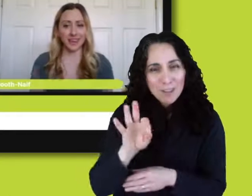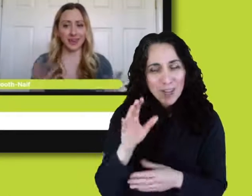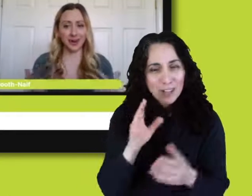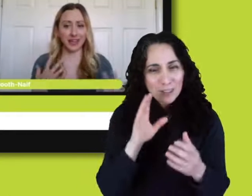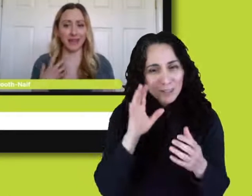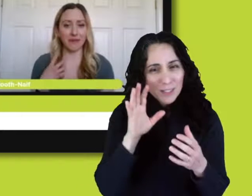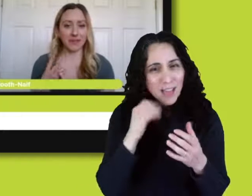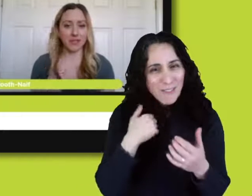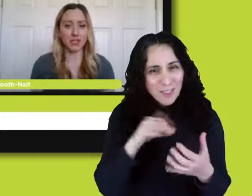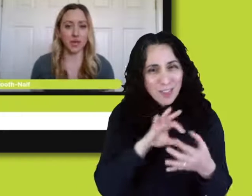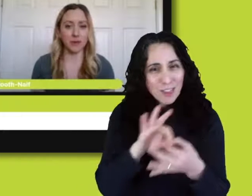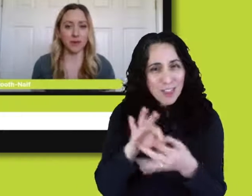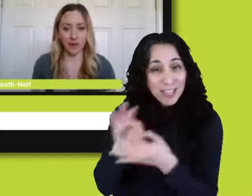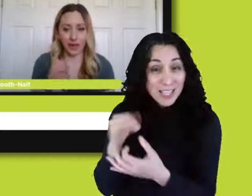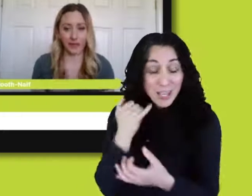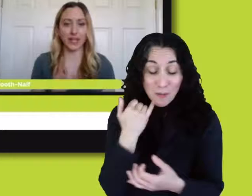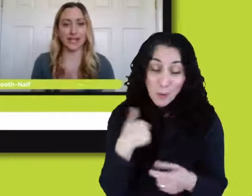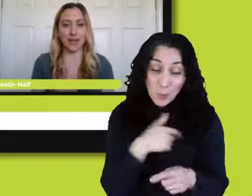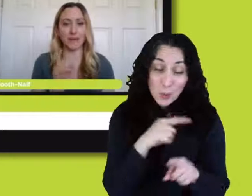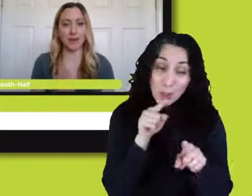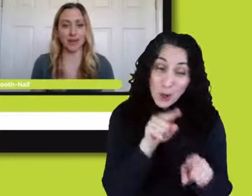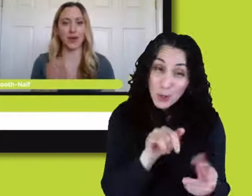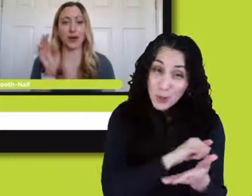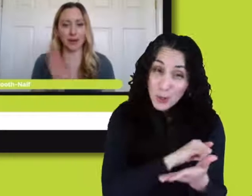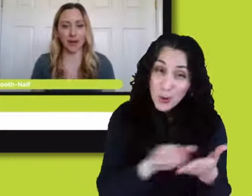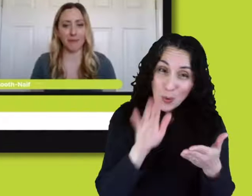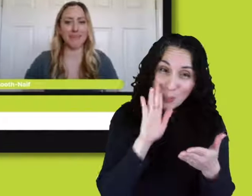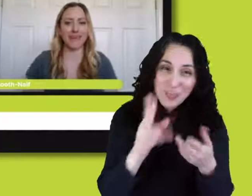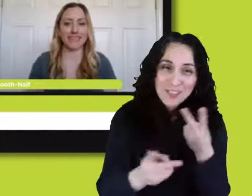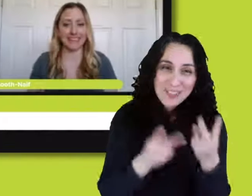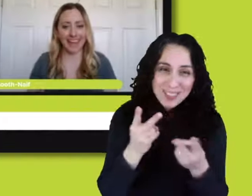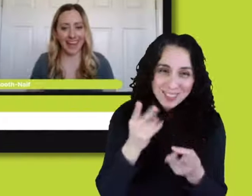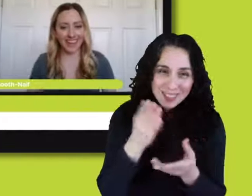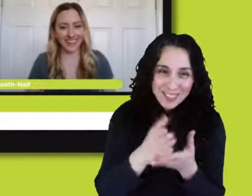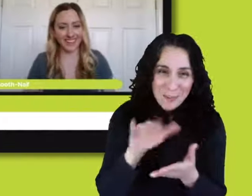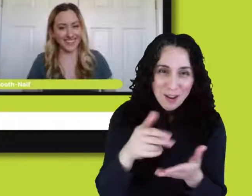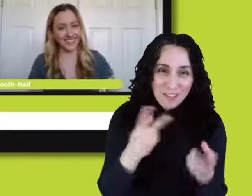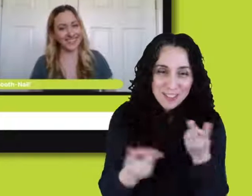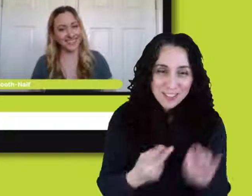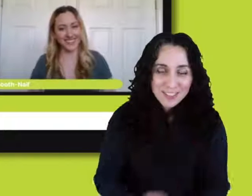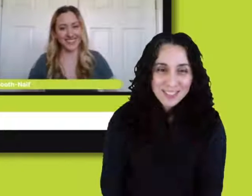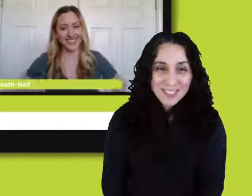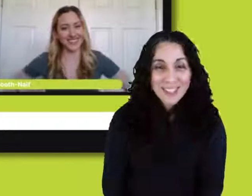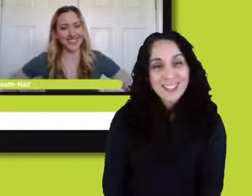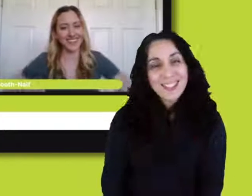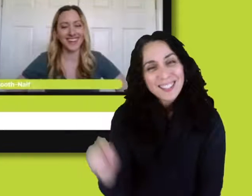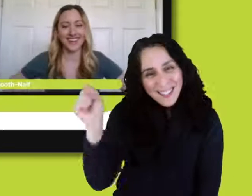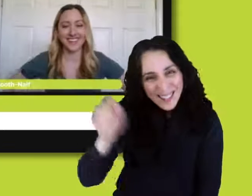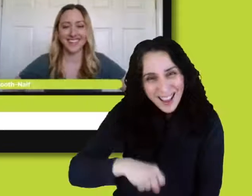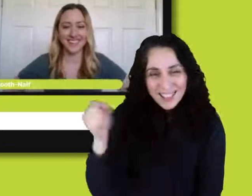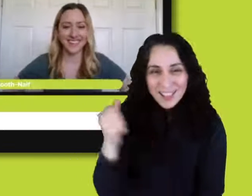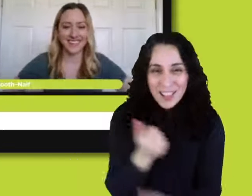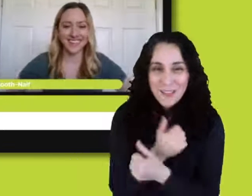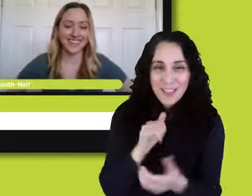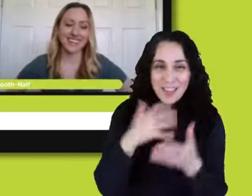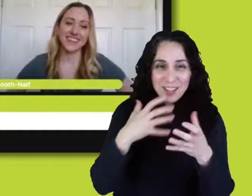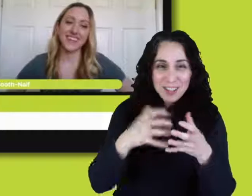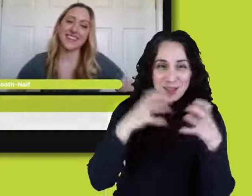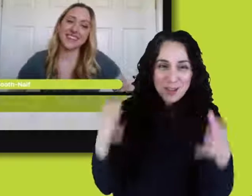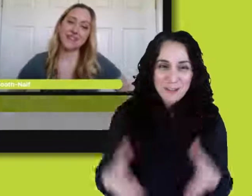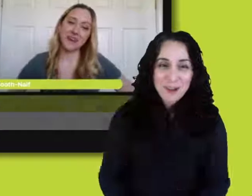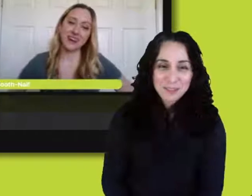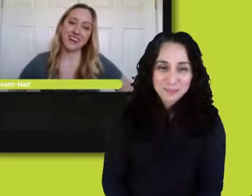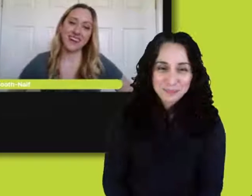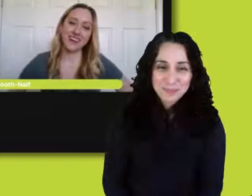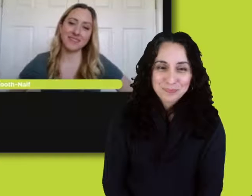and, creating that relationship. And if we ever get to come to New York, we're coming by to say hi. Yes, I love that. Thank you again